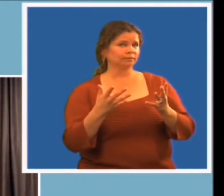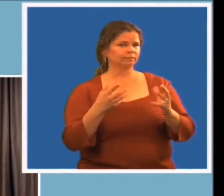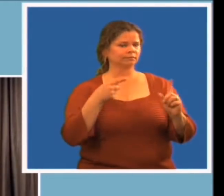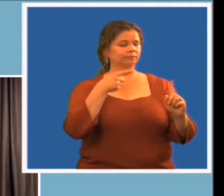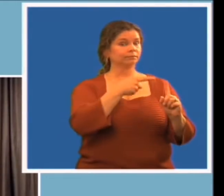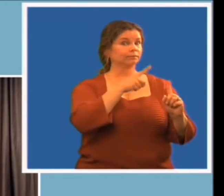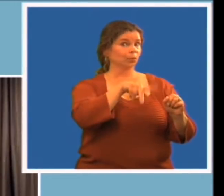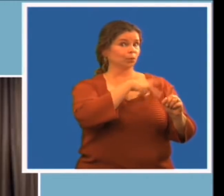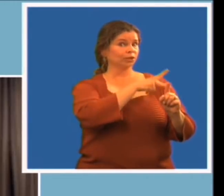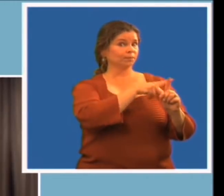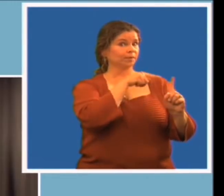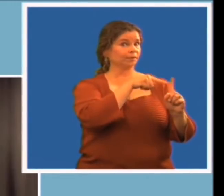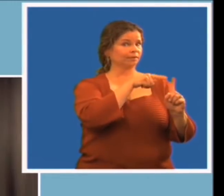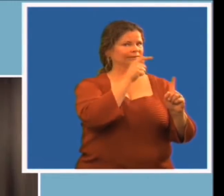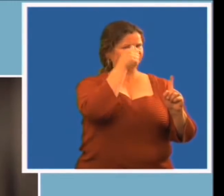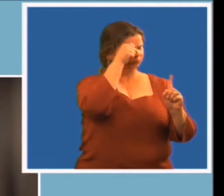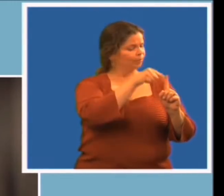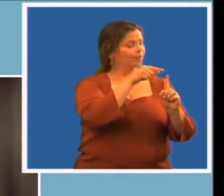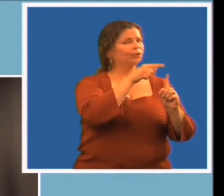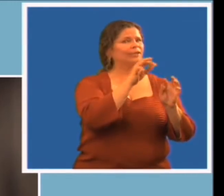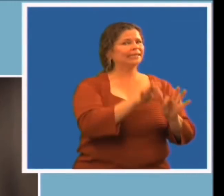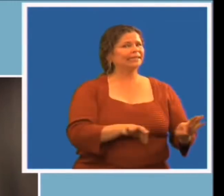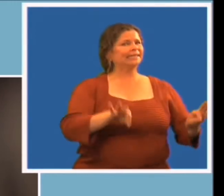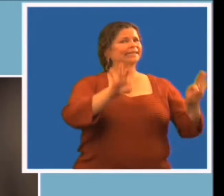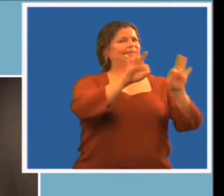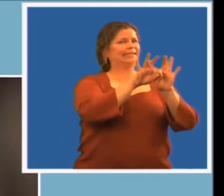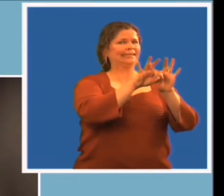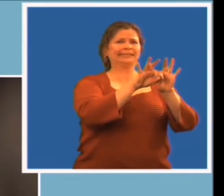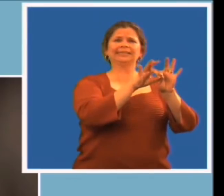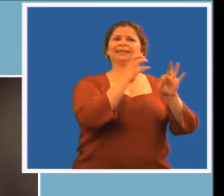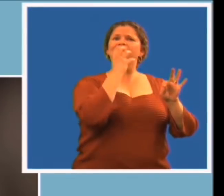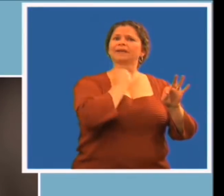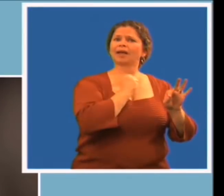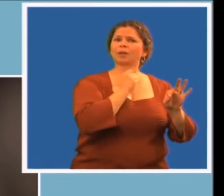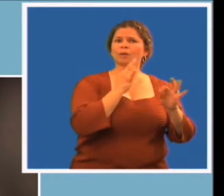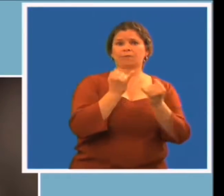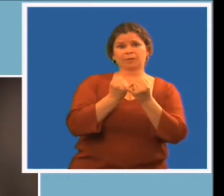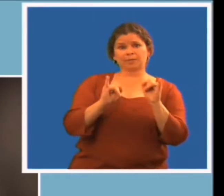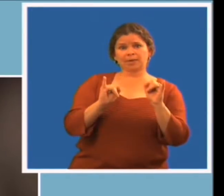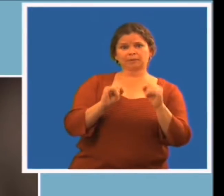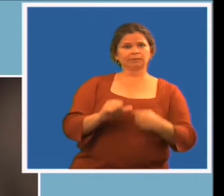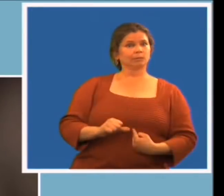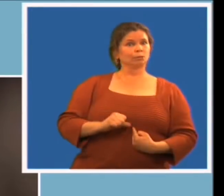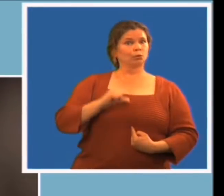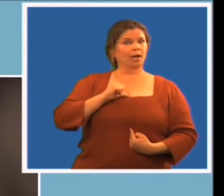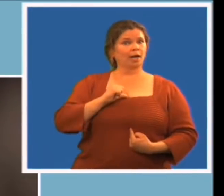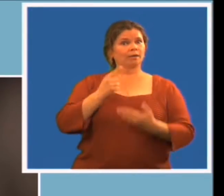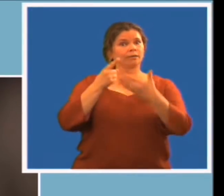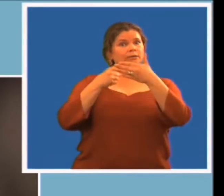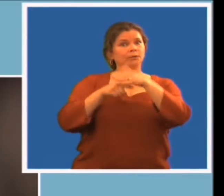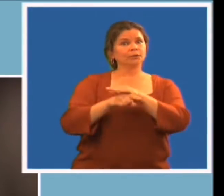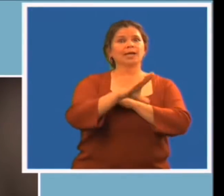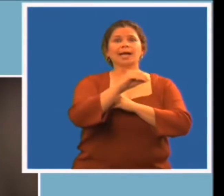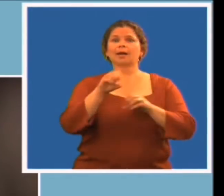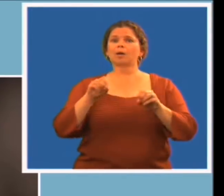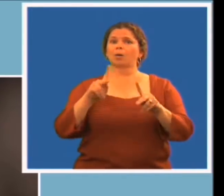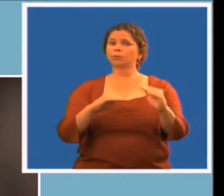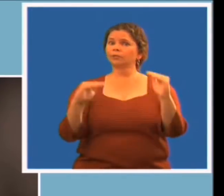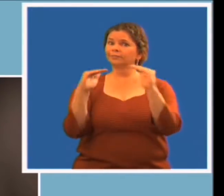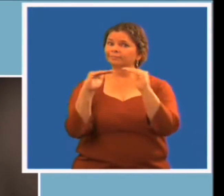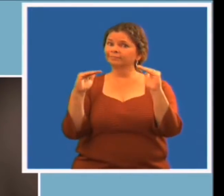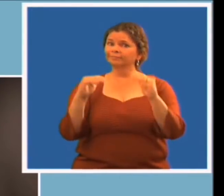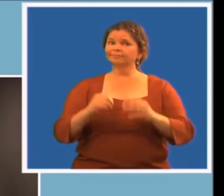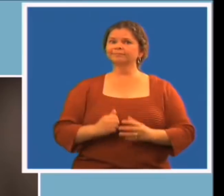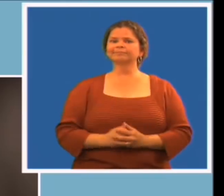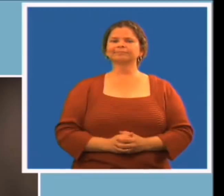Outside by the back. Notice how the principal remembered the key principles of independence, dignity, integration, and